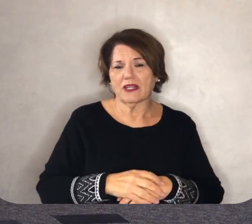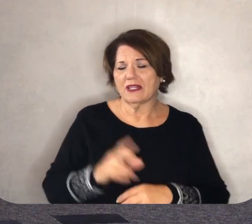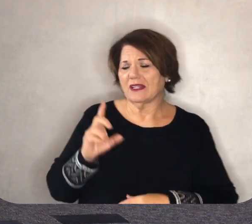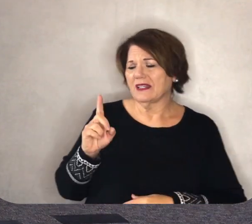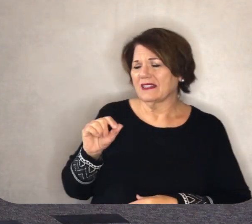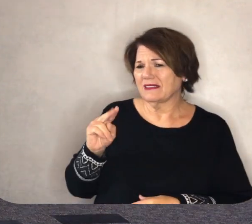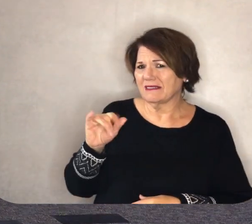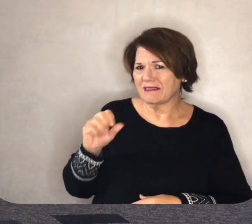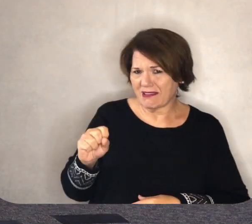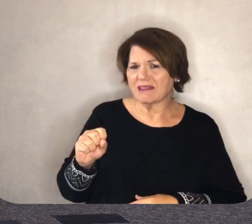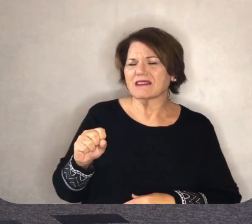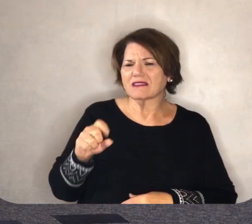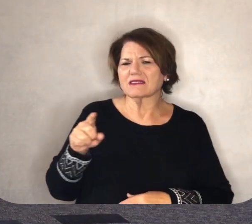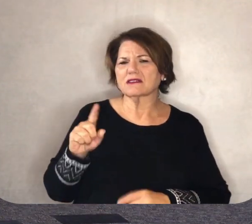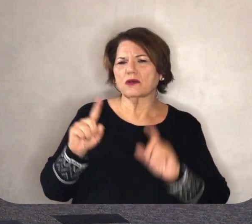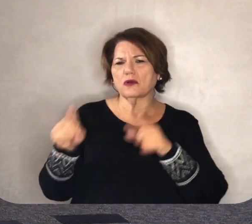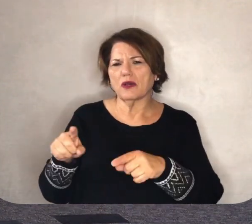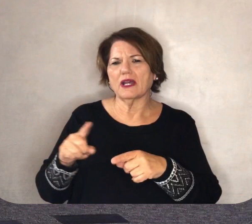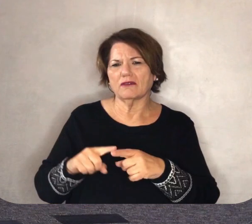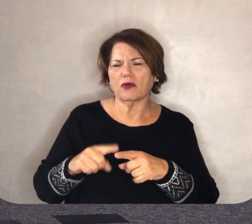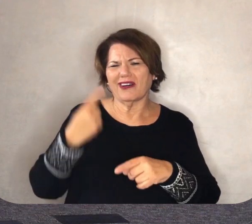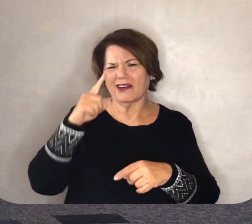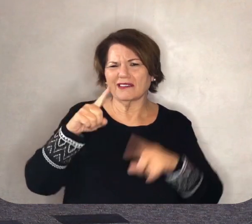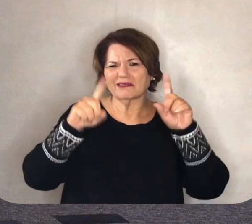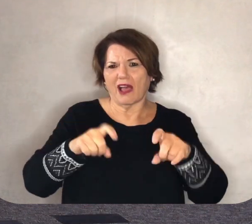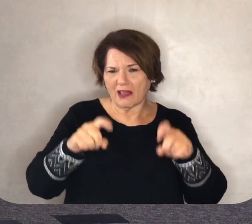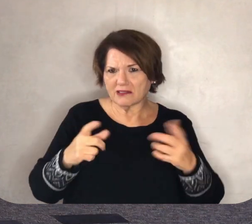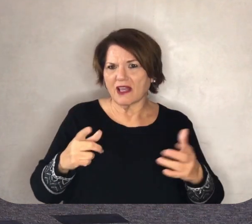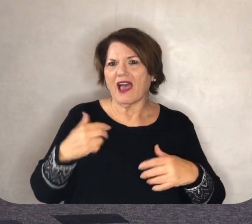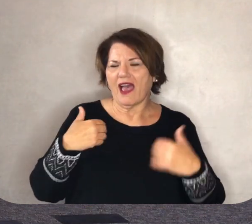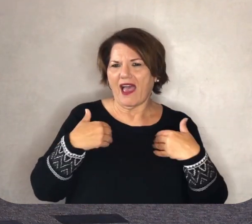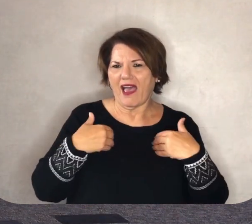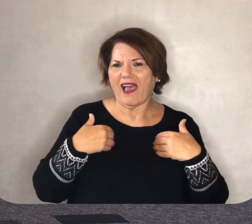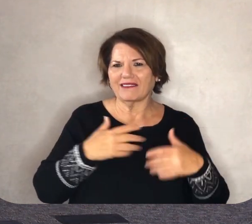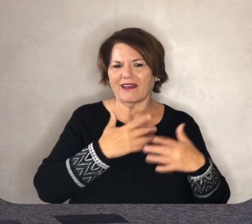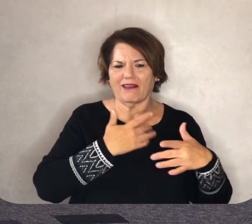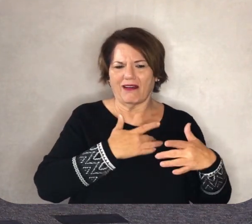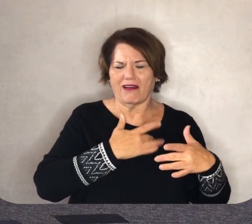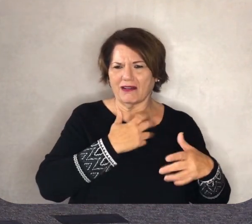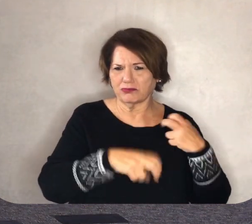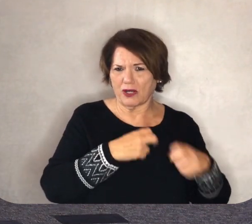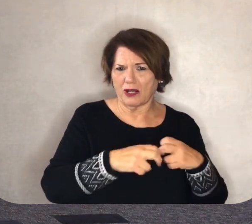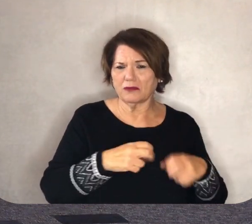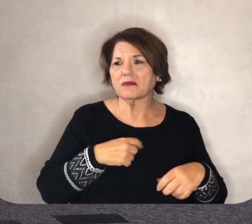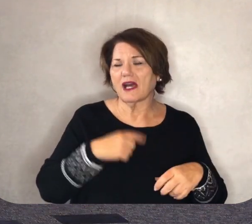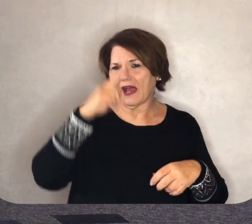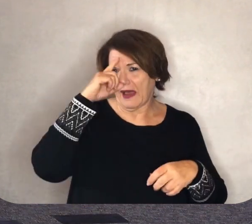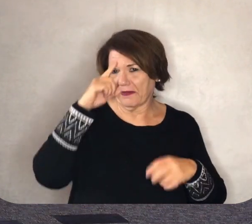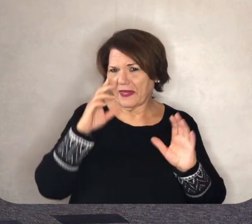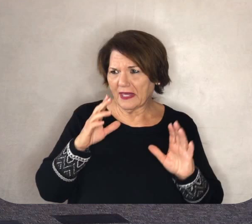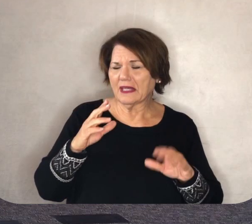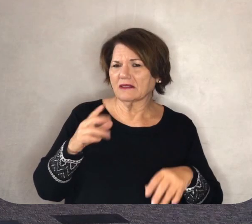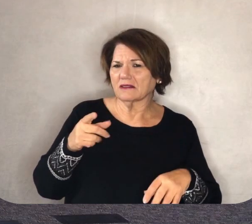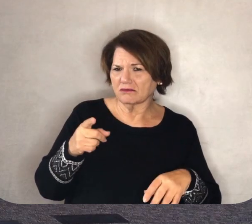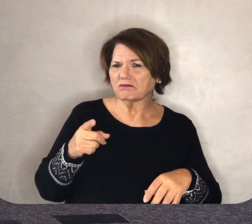in for an angiogram and then had a stent put in and then had some other issues last night. I think this morning is hopefully on the mend and looking